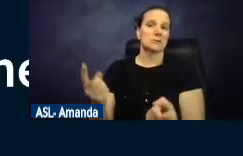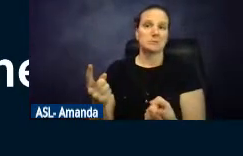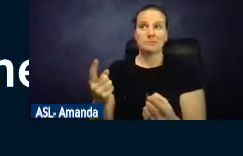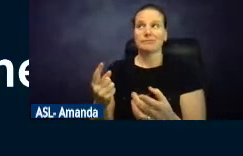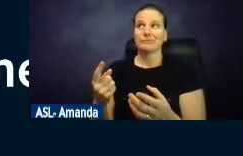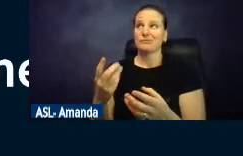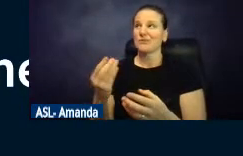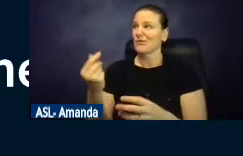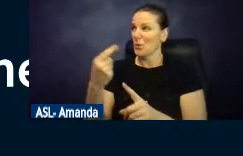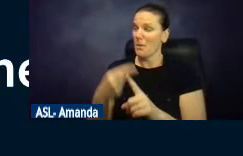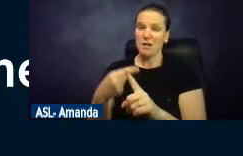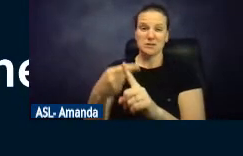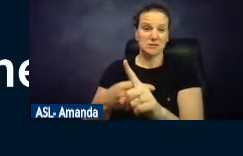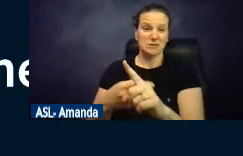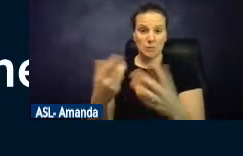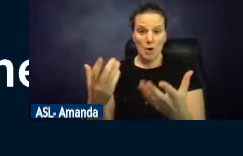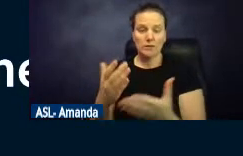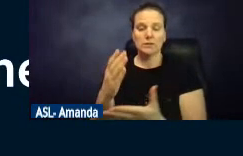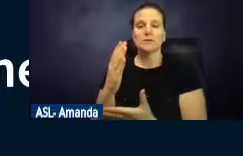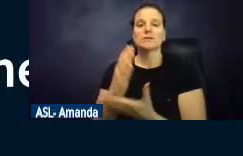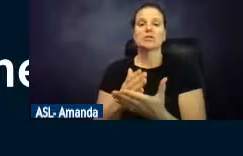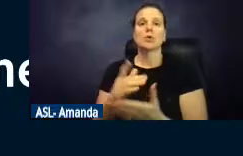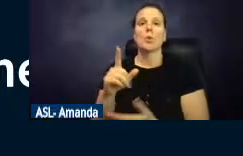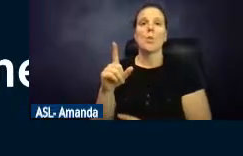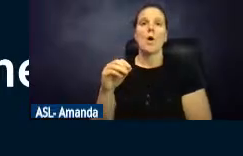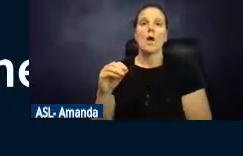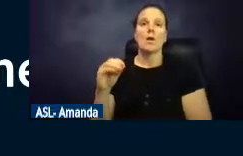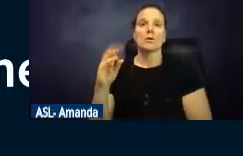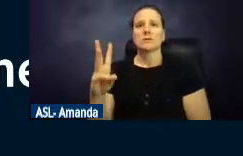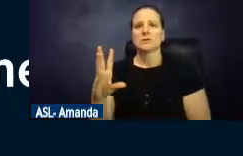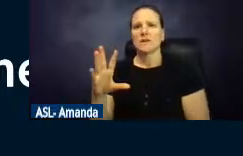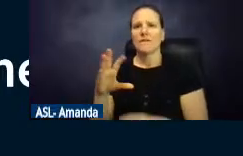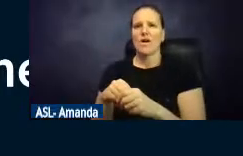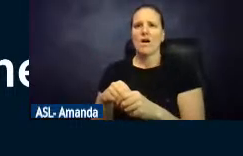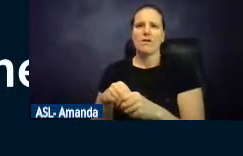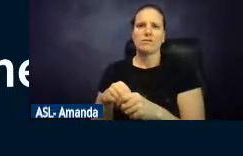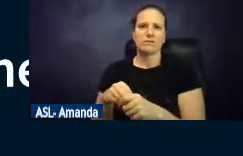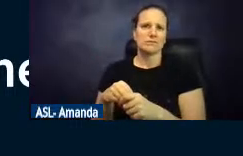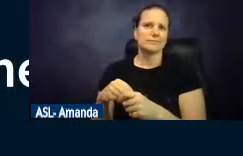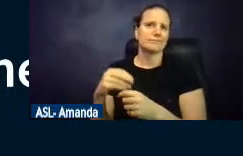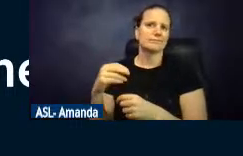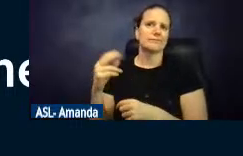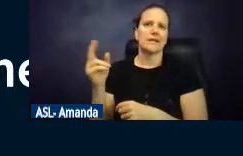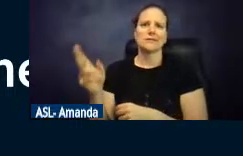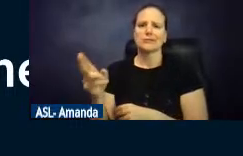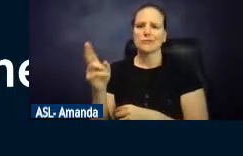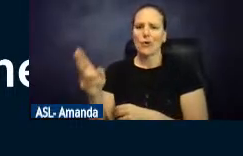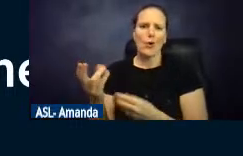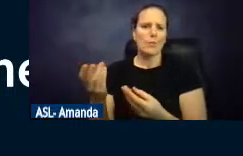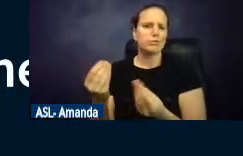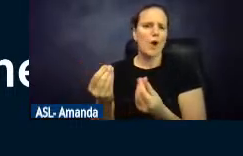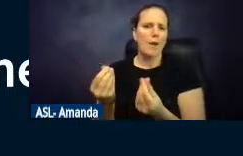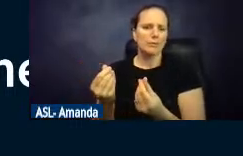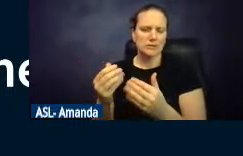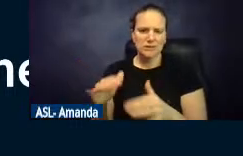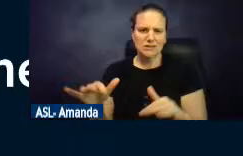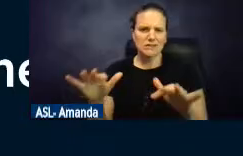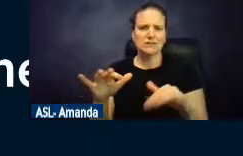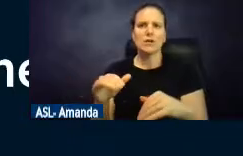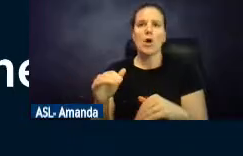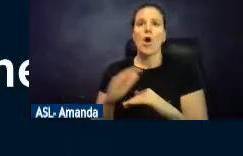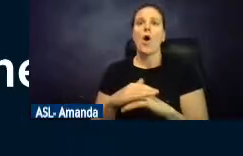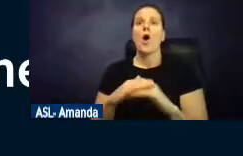number of months are Section 106, which deals with historical properties. We had an online